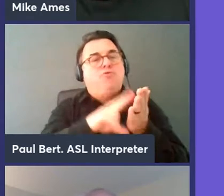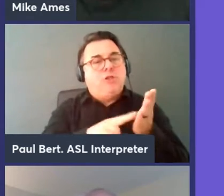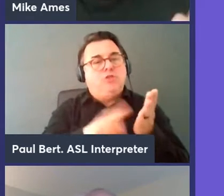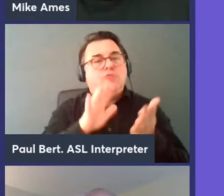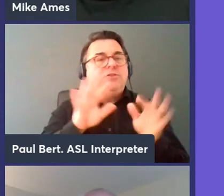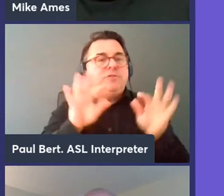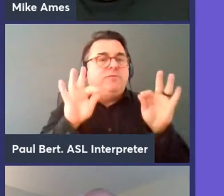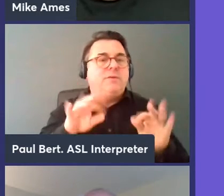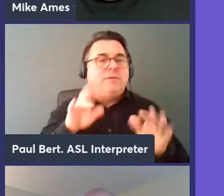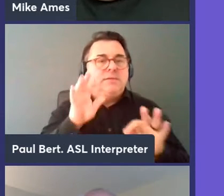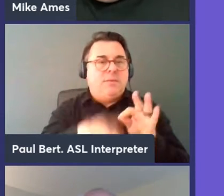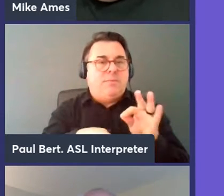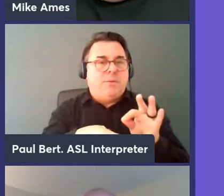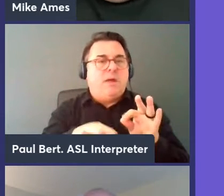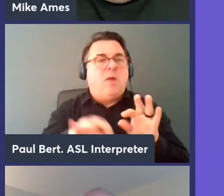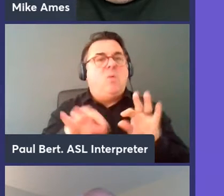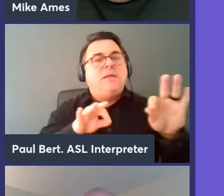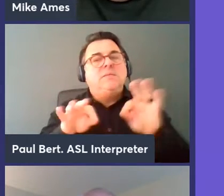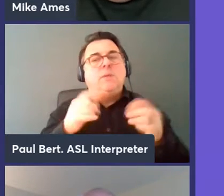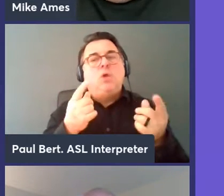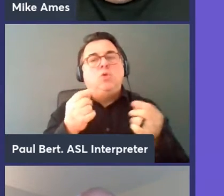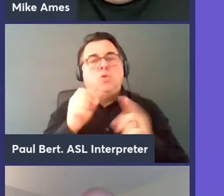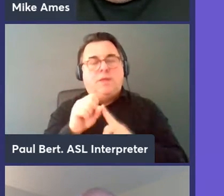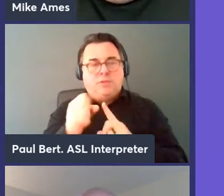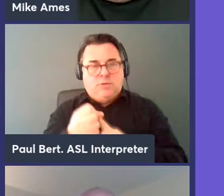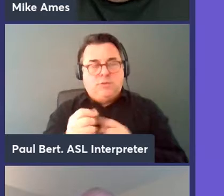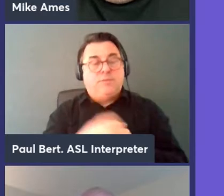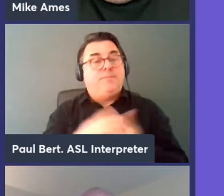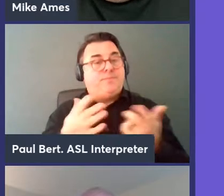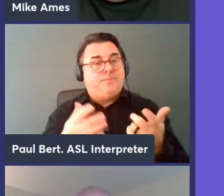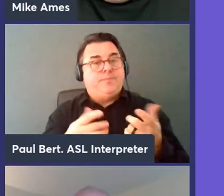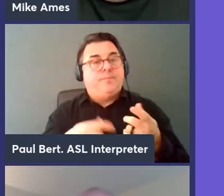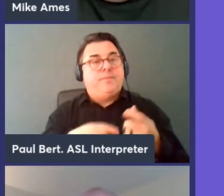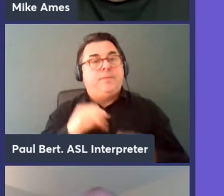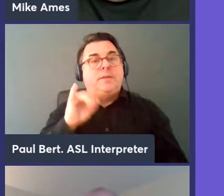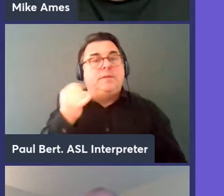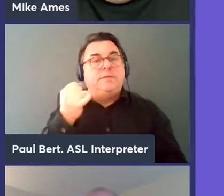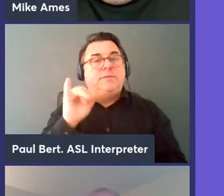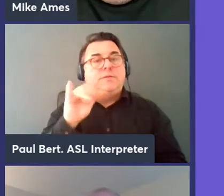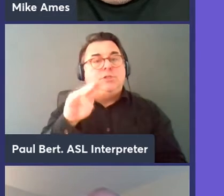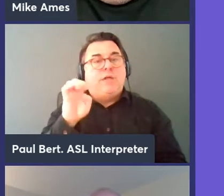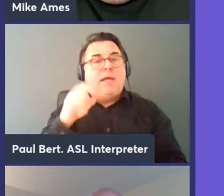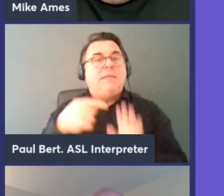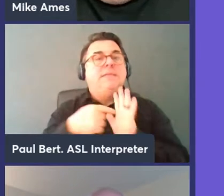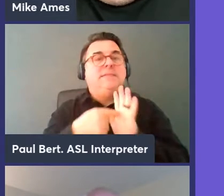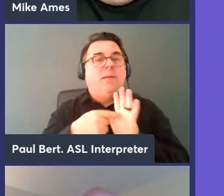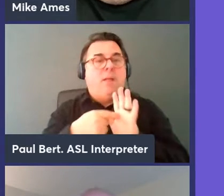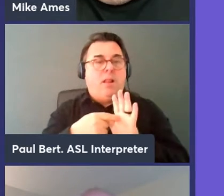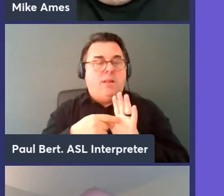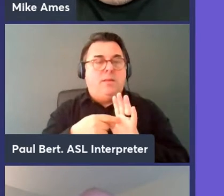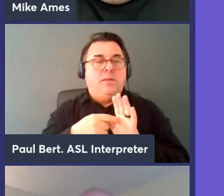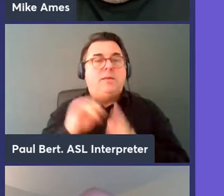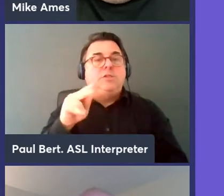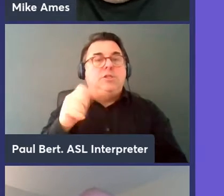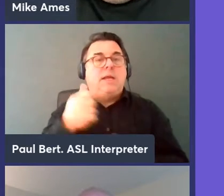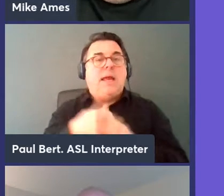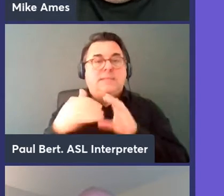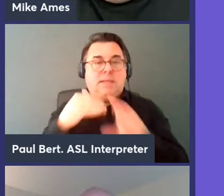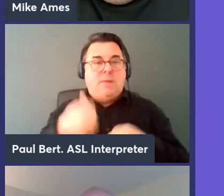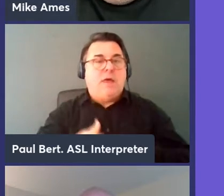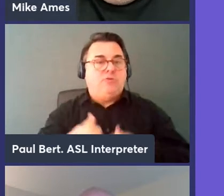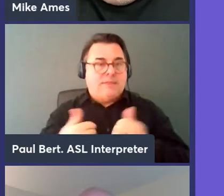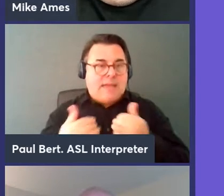of talk through what we might do. So here I've got Jane sample, and Jane has an email